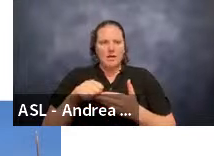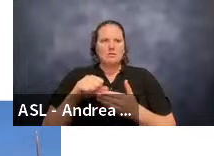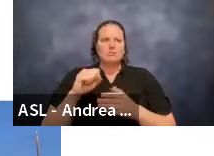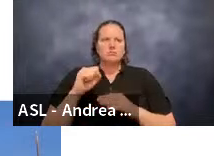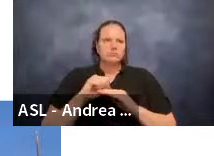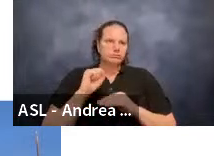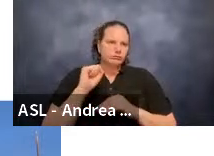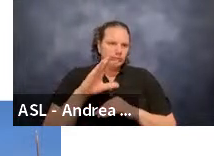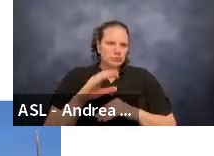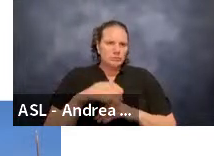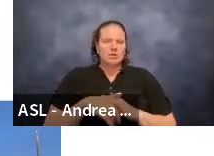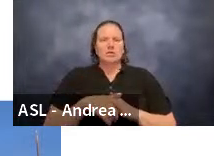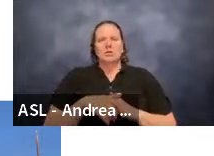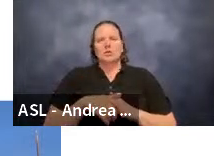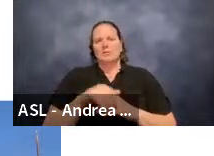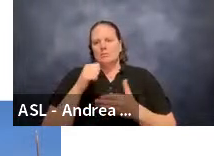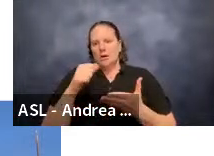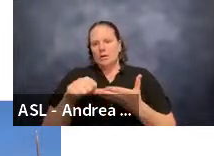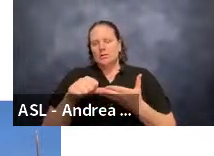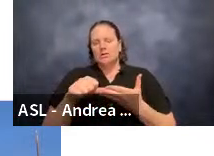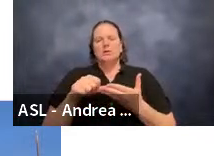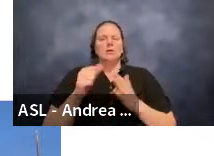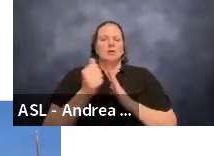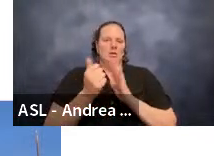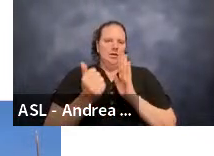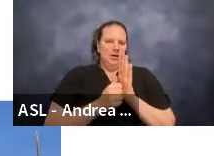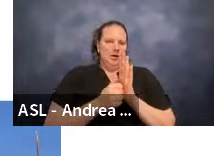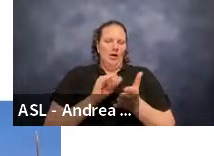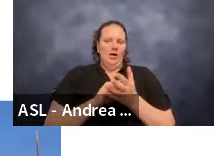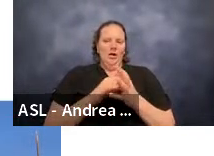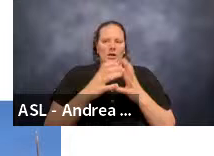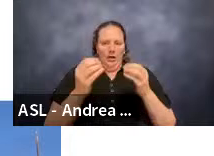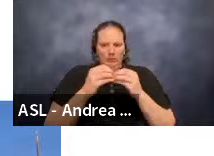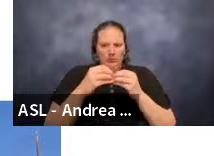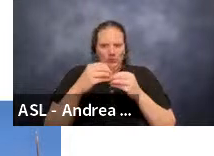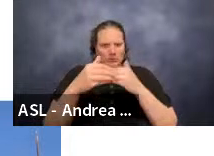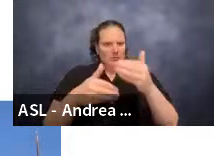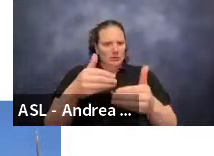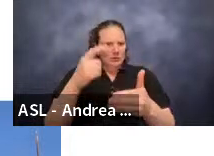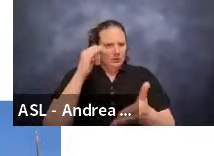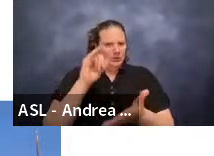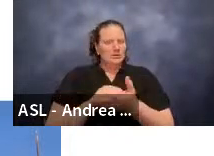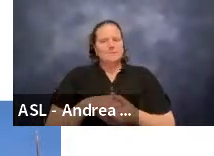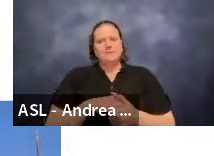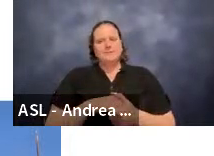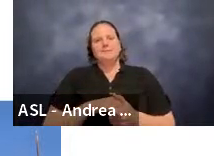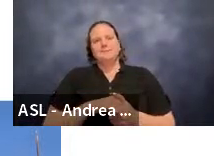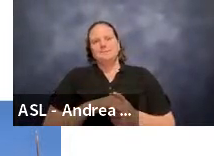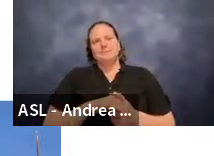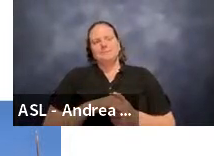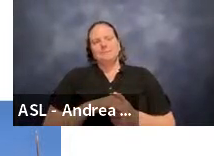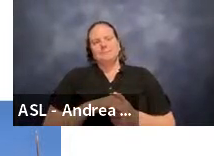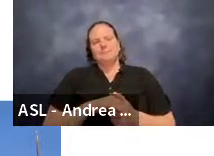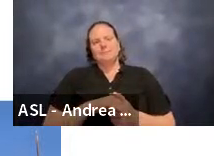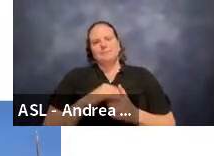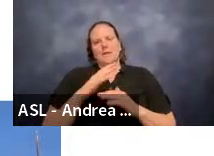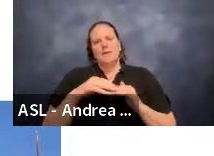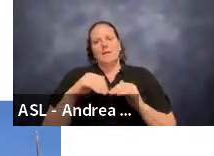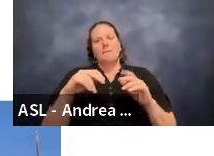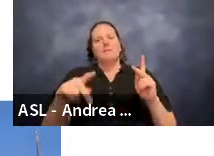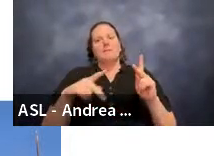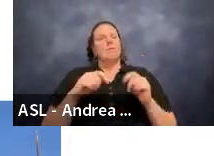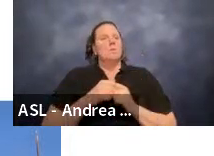and to mail the account. So there's a lot more process for that than there is for those with an